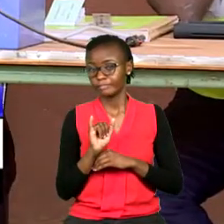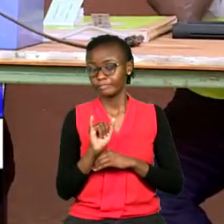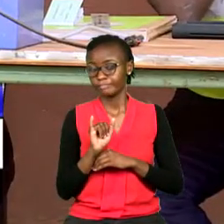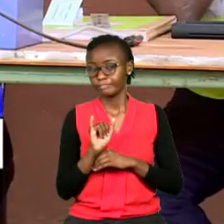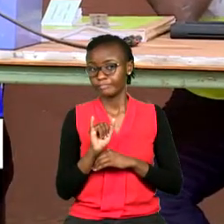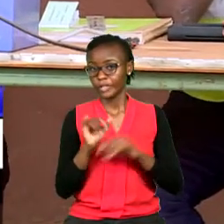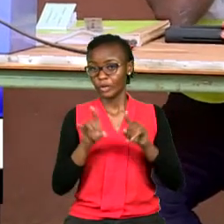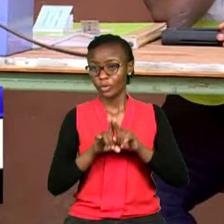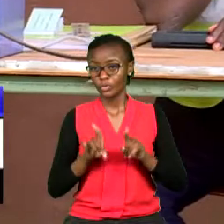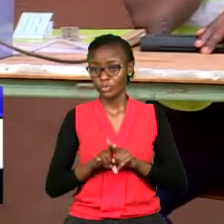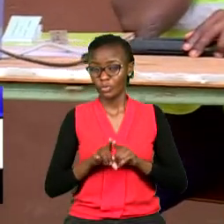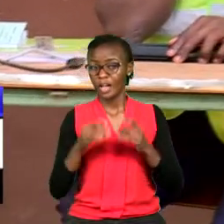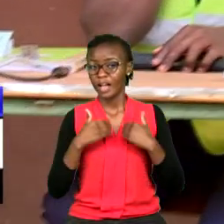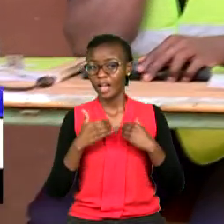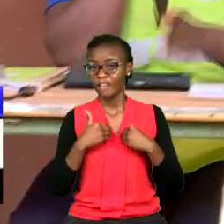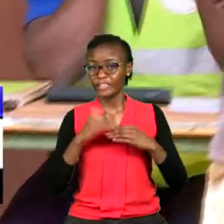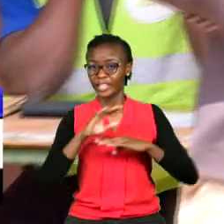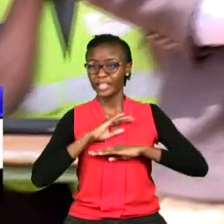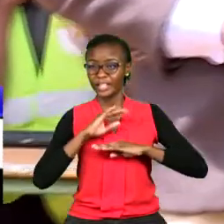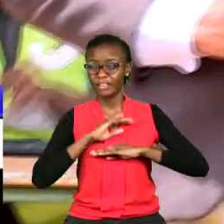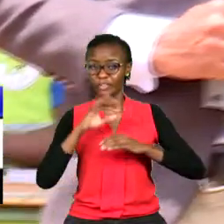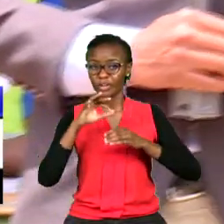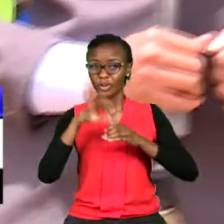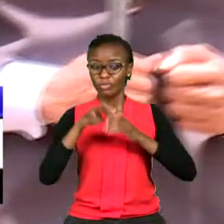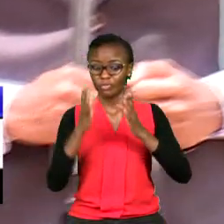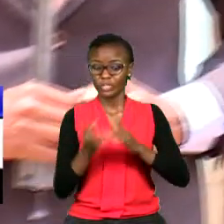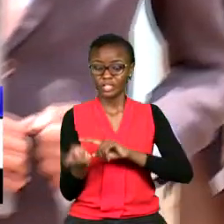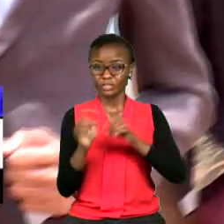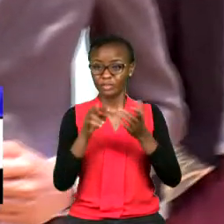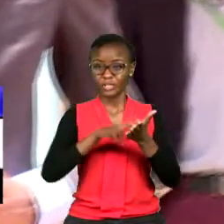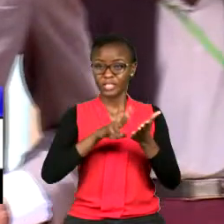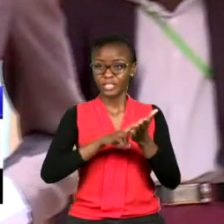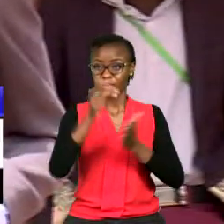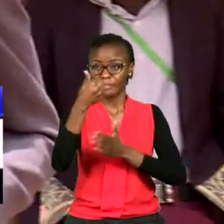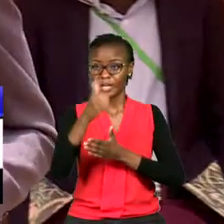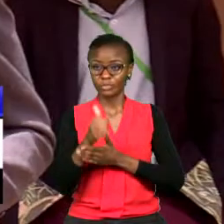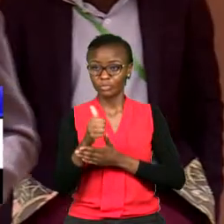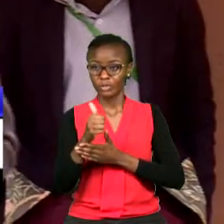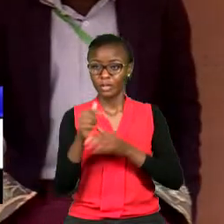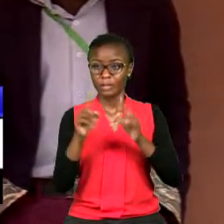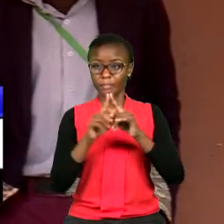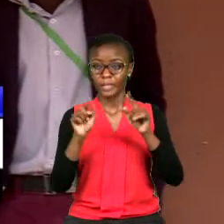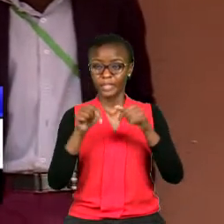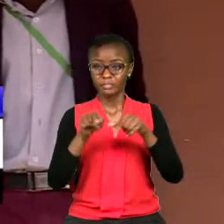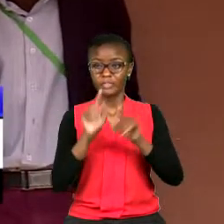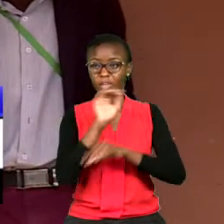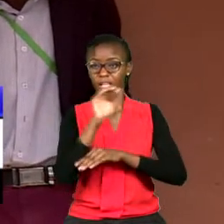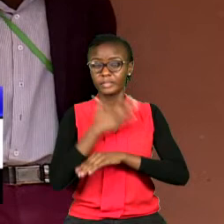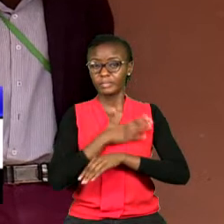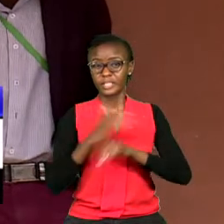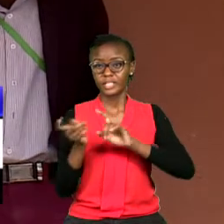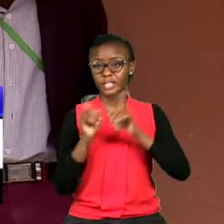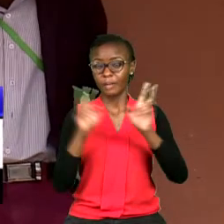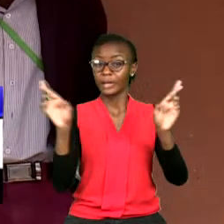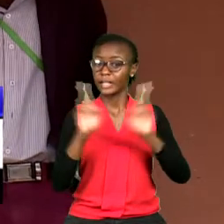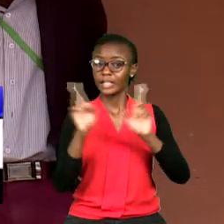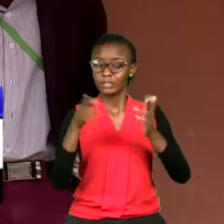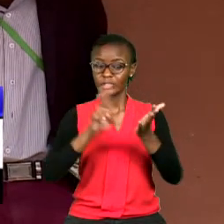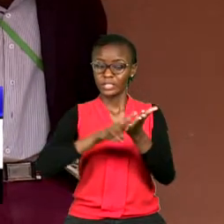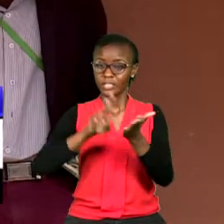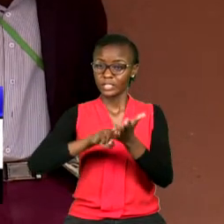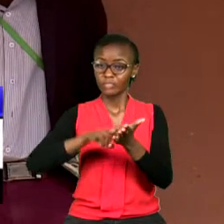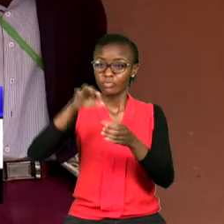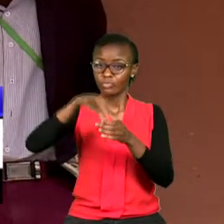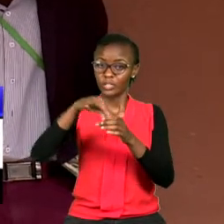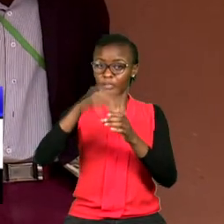the low voter turnout to average, Kenyans are still being called on by the IEBC to turn up in large numbers as they have a deadline